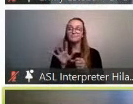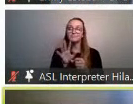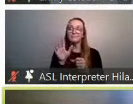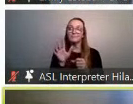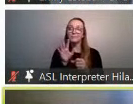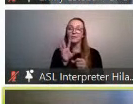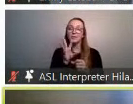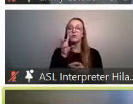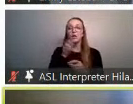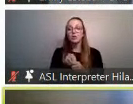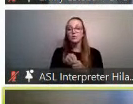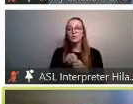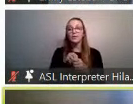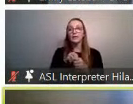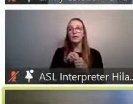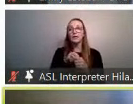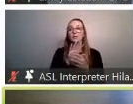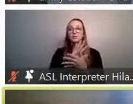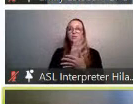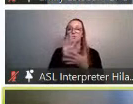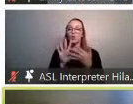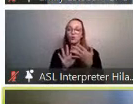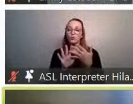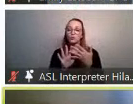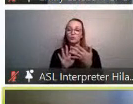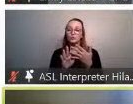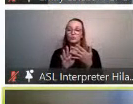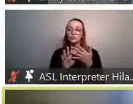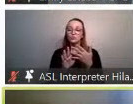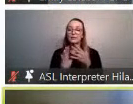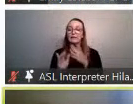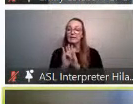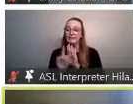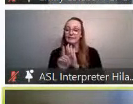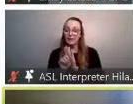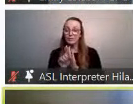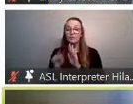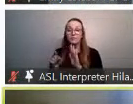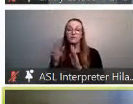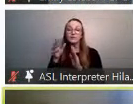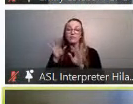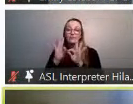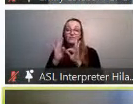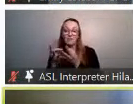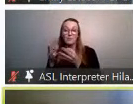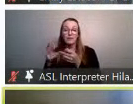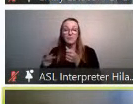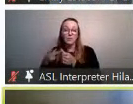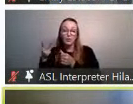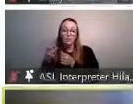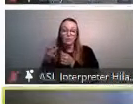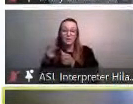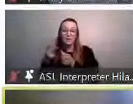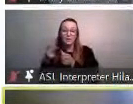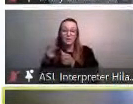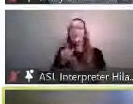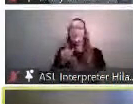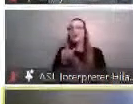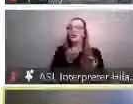indicators that are prioritized by families. But I do want to also reference and